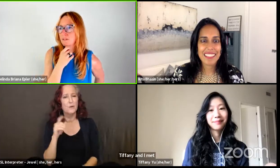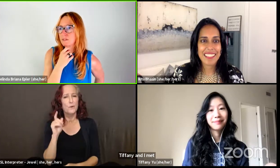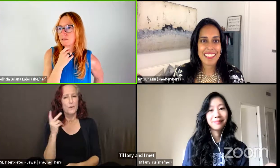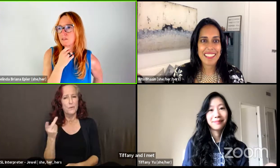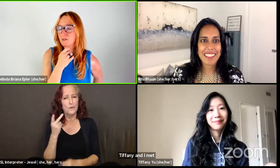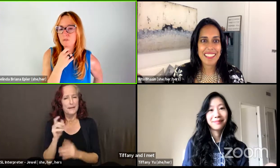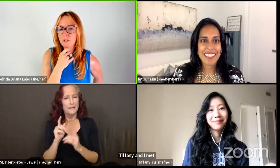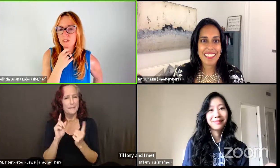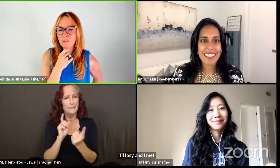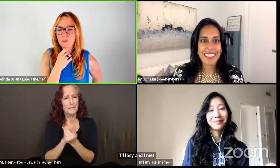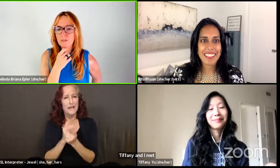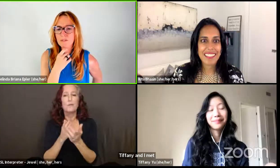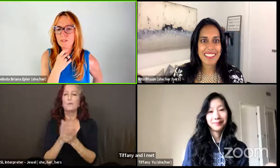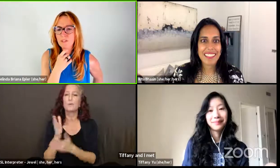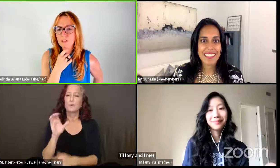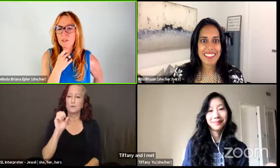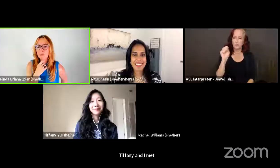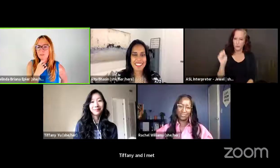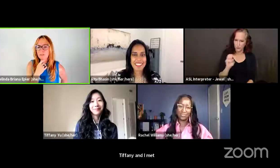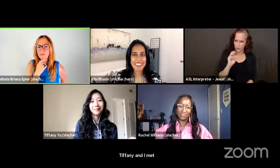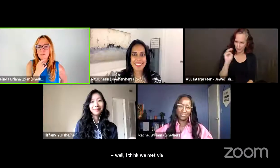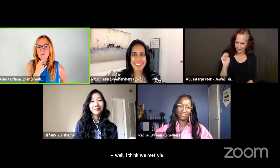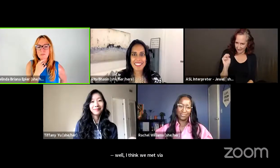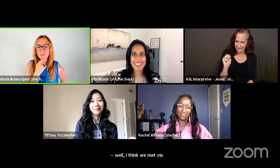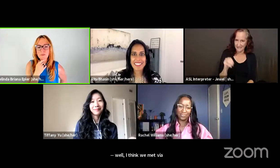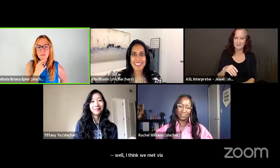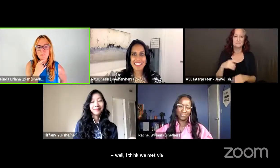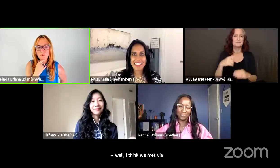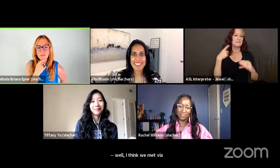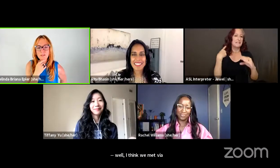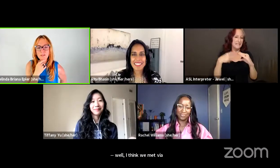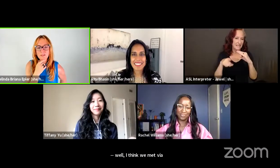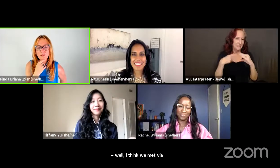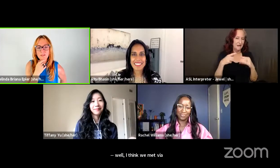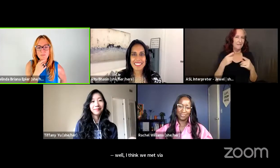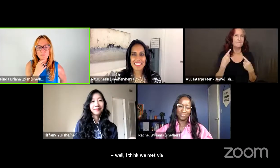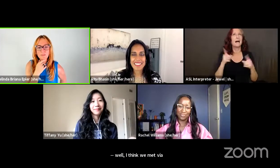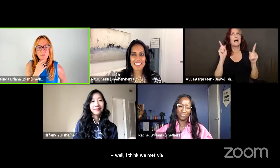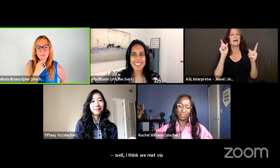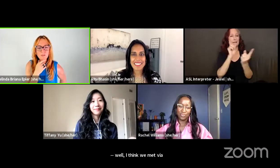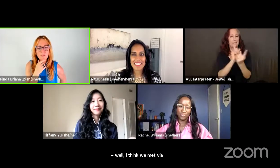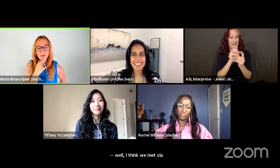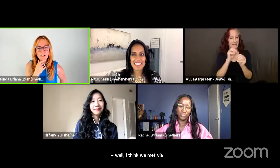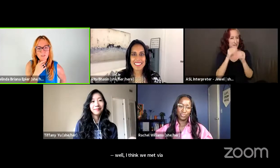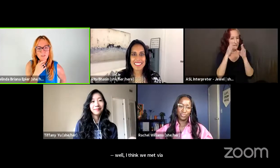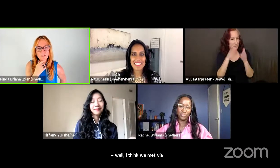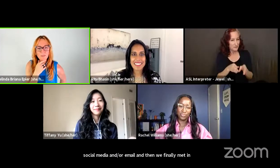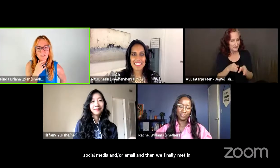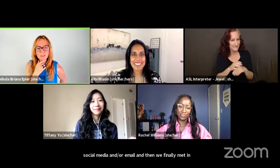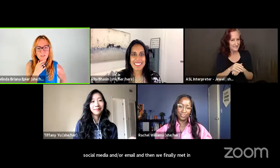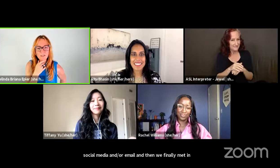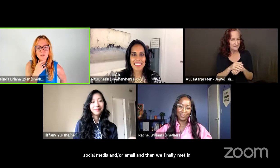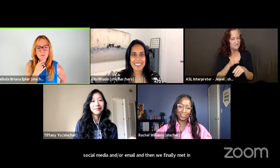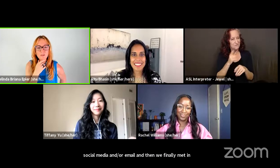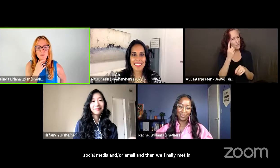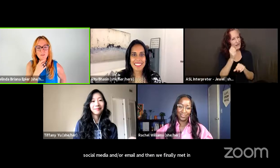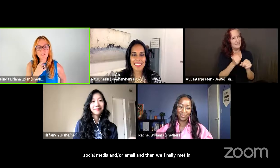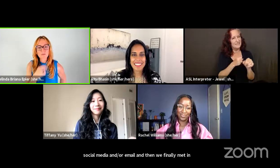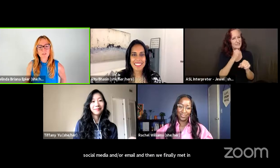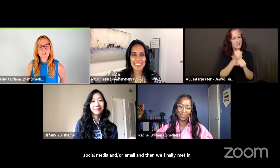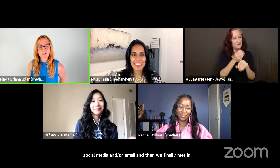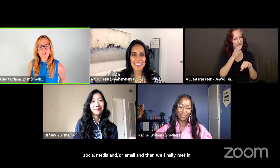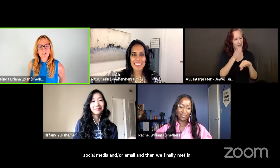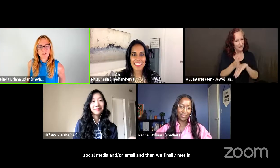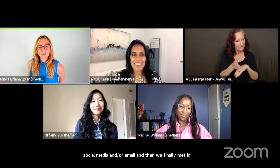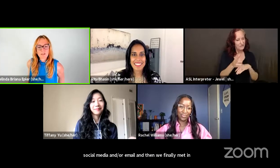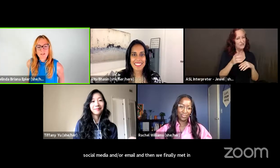via social media and or email, and then we finally met in person maybe a year after that, something like that, because you were in New York and I